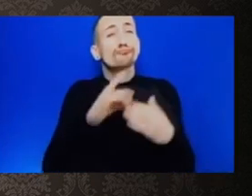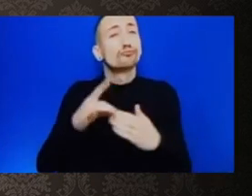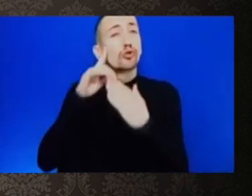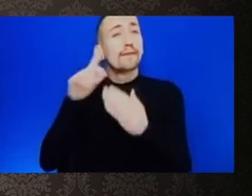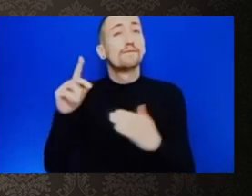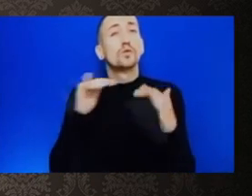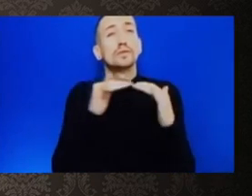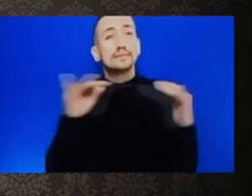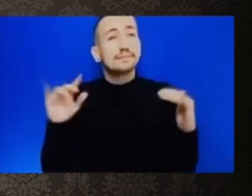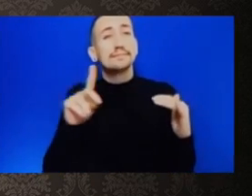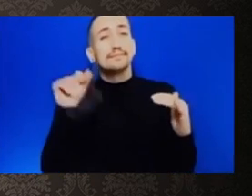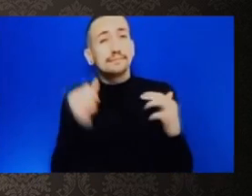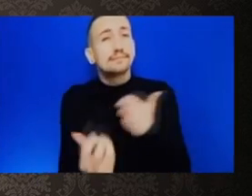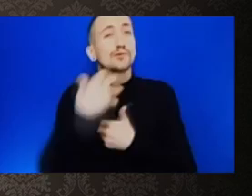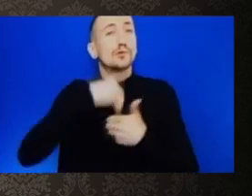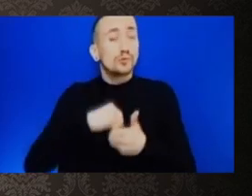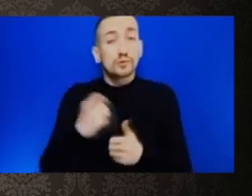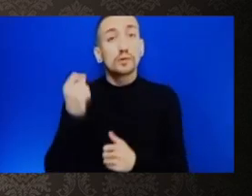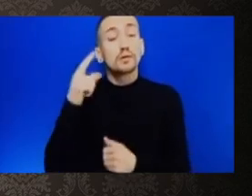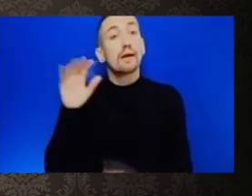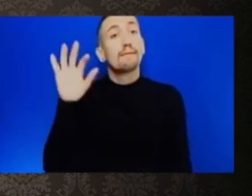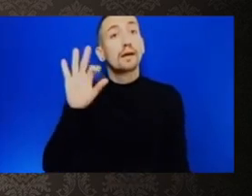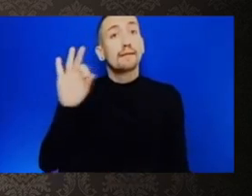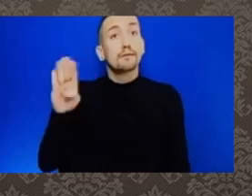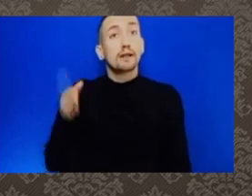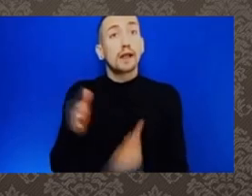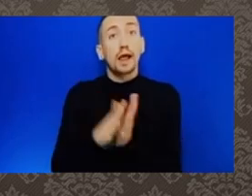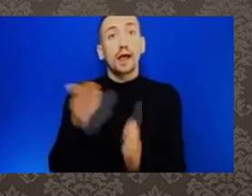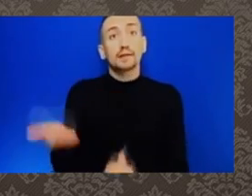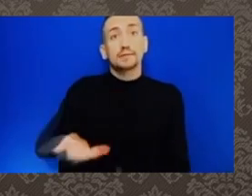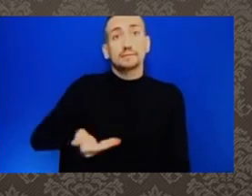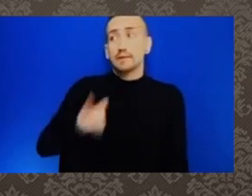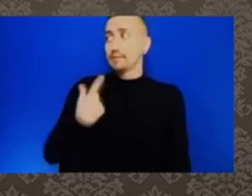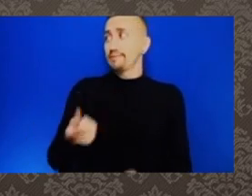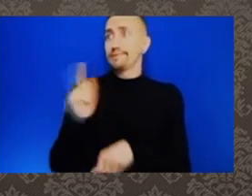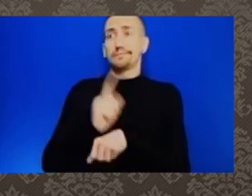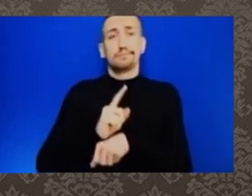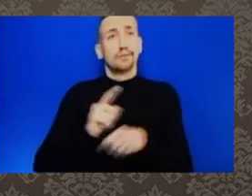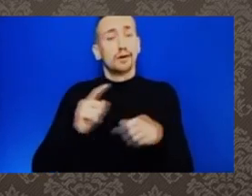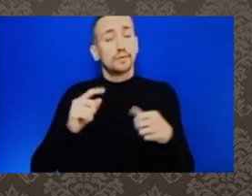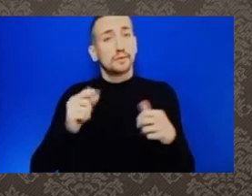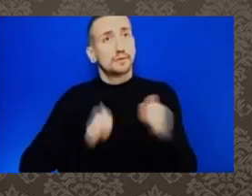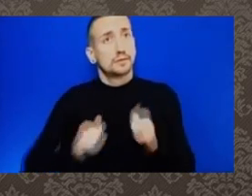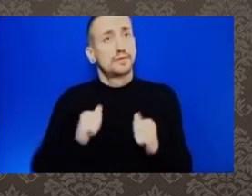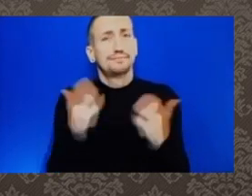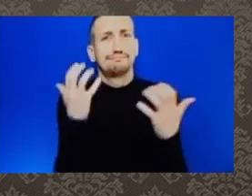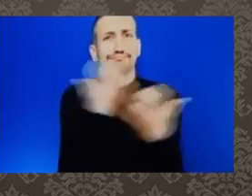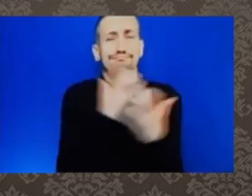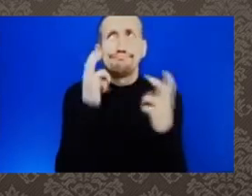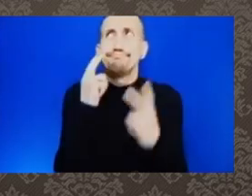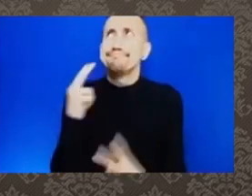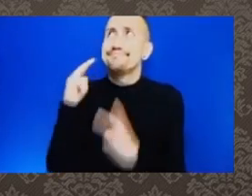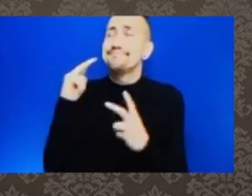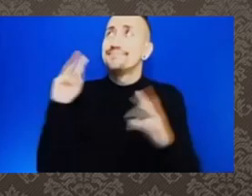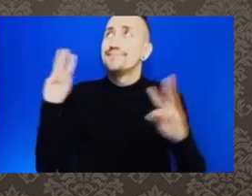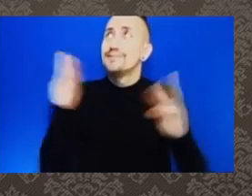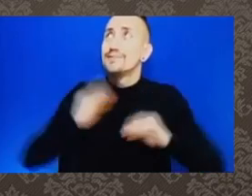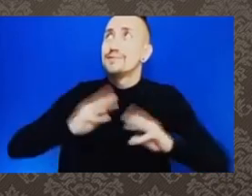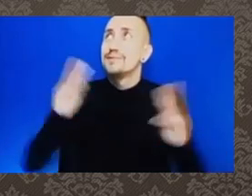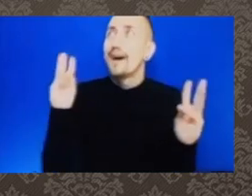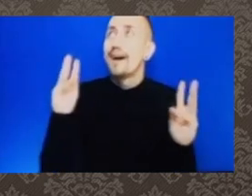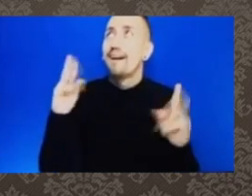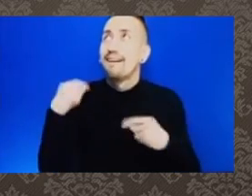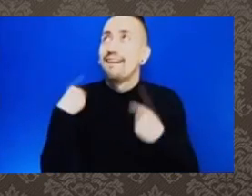and a champion for diversity and disability inclusion. When the Foundation Fighting Blindness asked me to do this, I thought to myself,